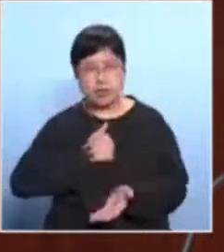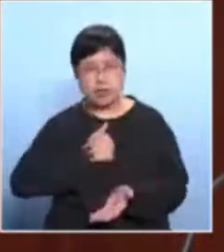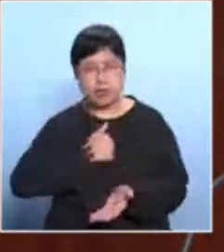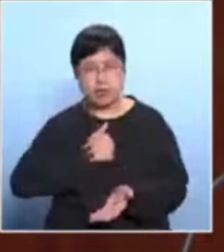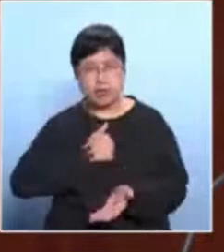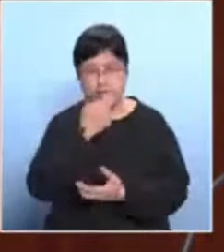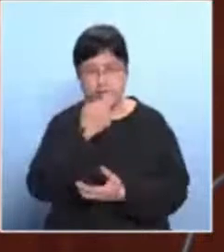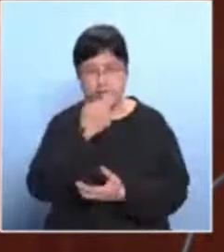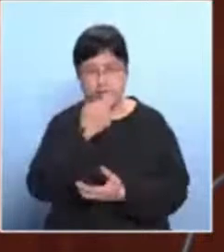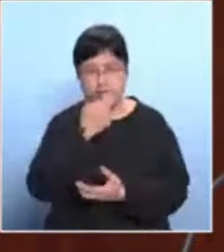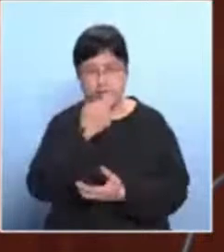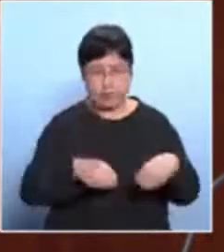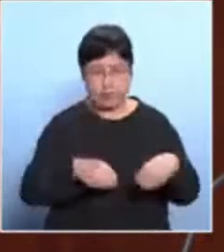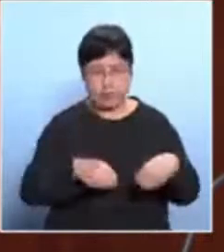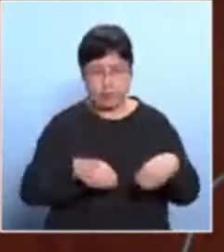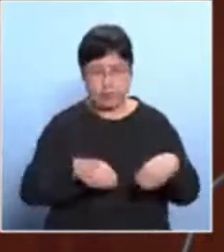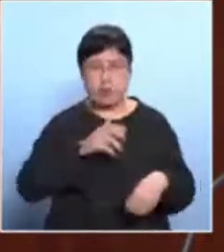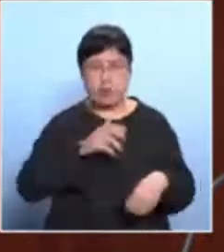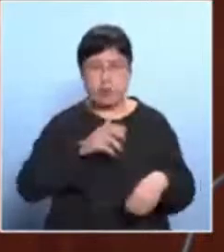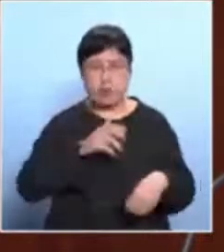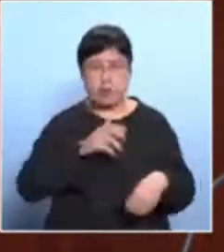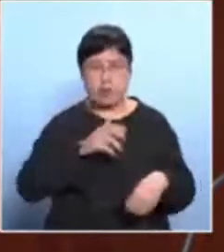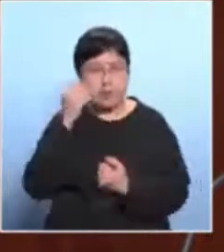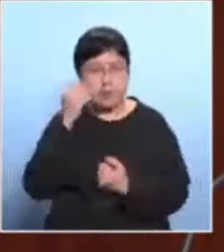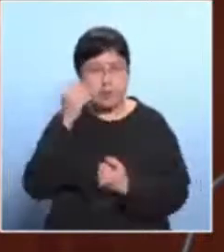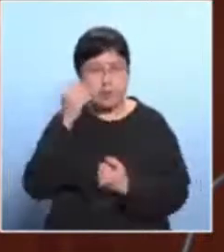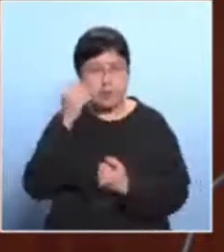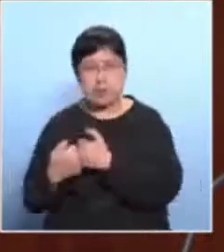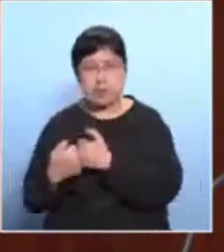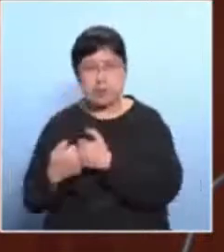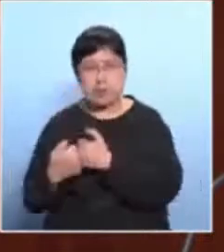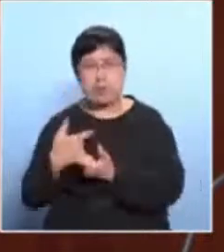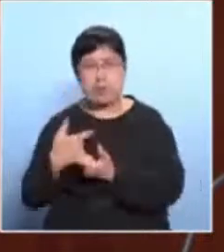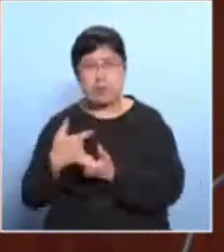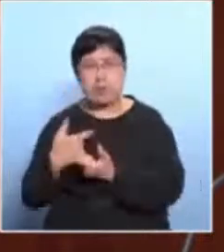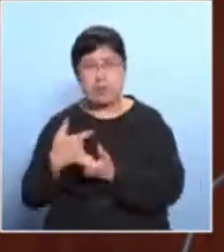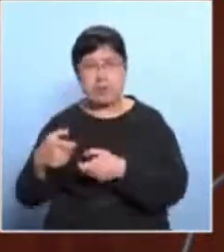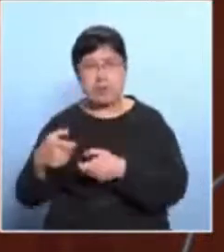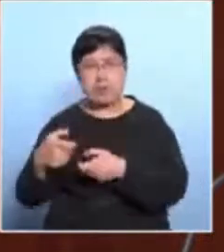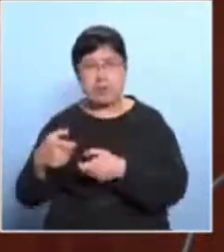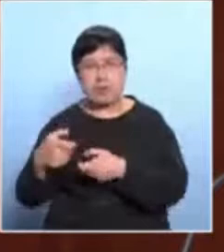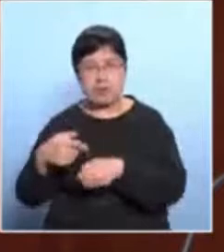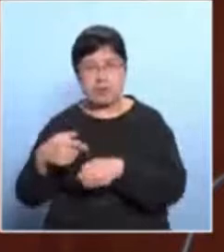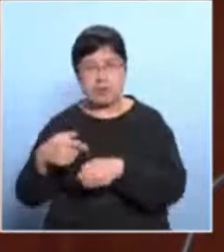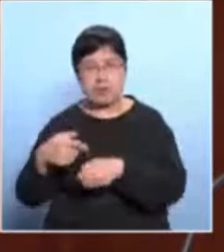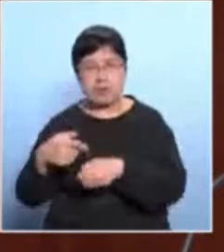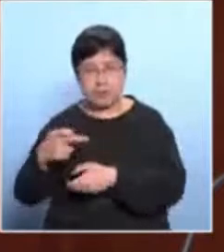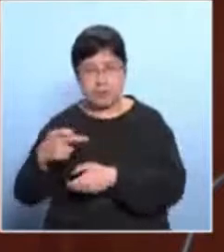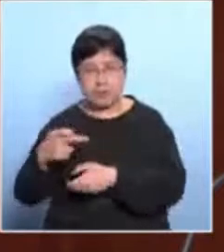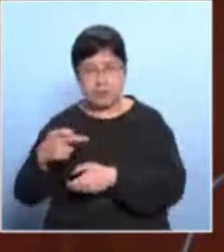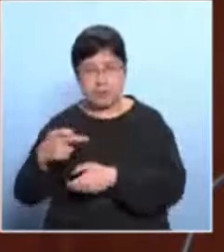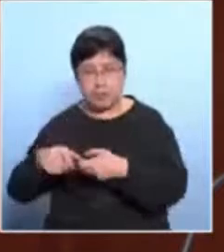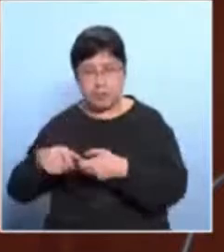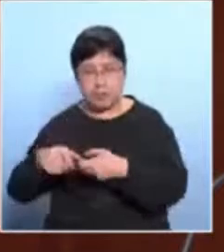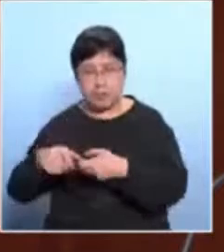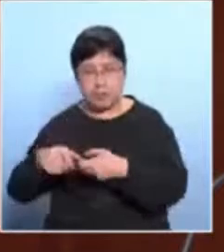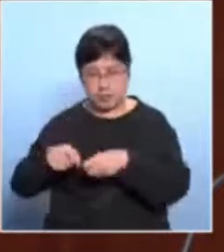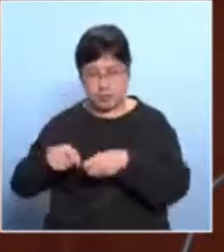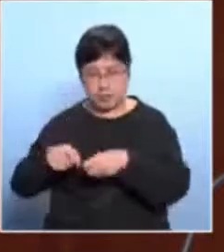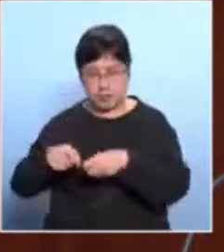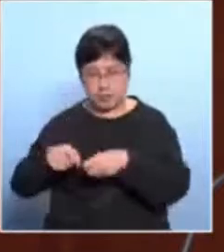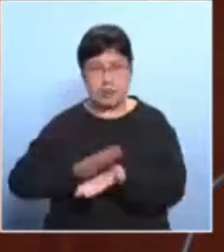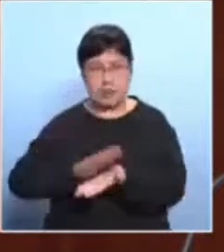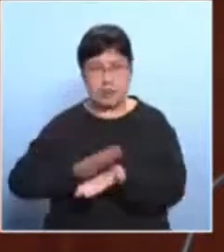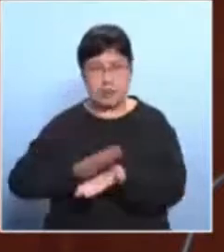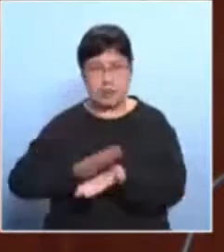of elderly healthcare vouchers between spouses, and rolling out a new reward scheme. We will continue to